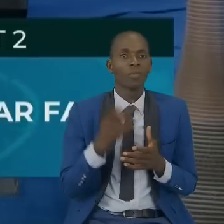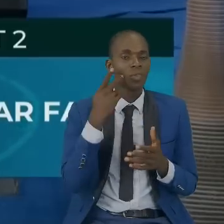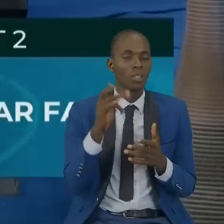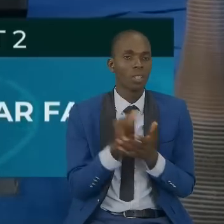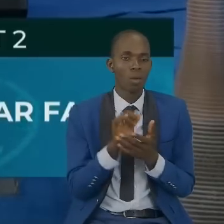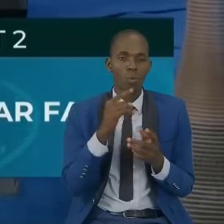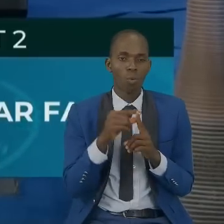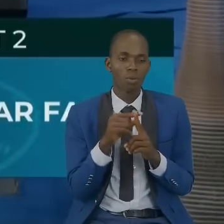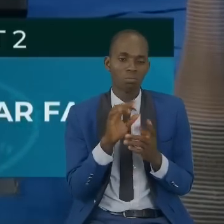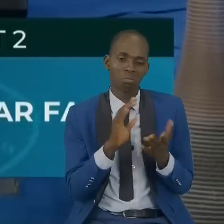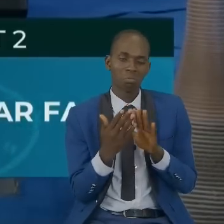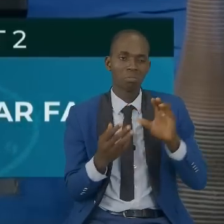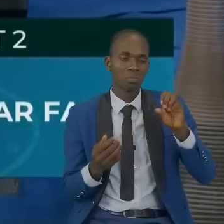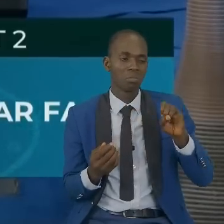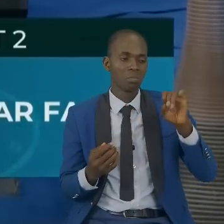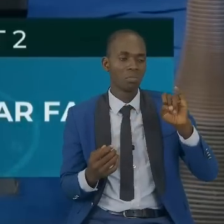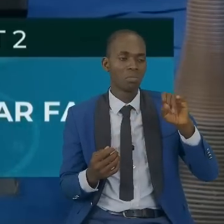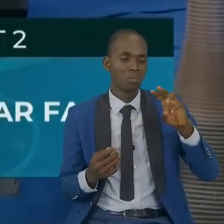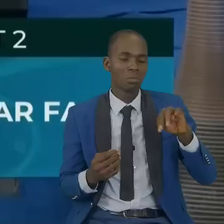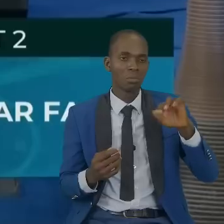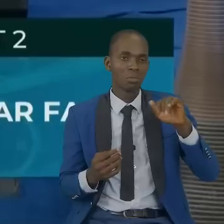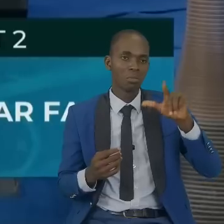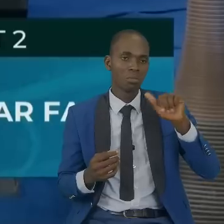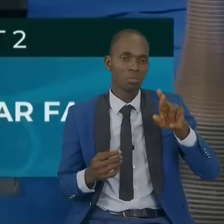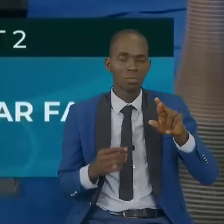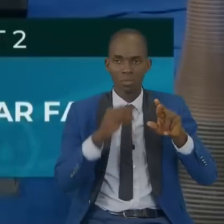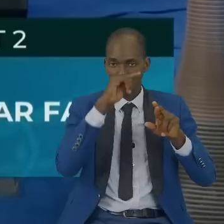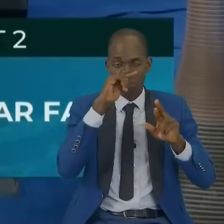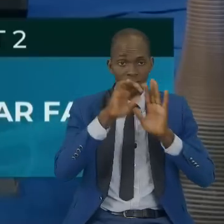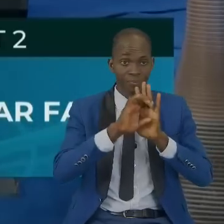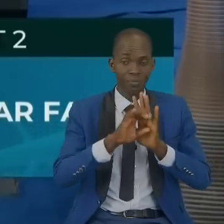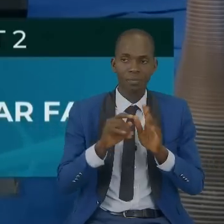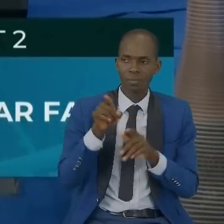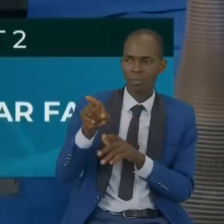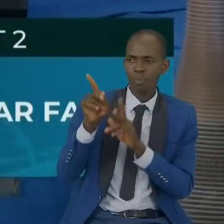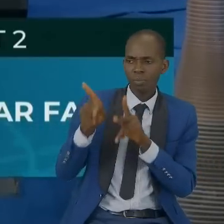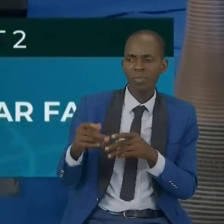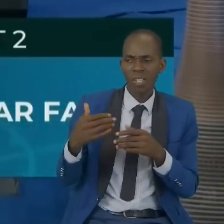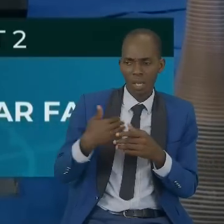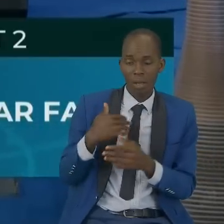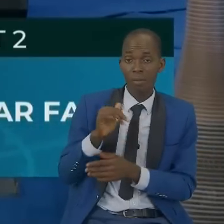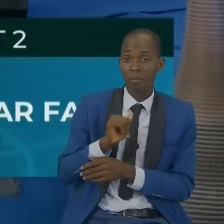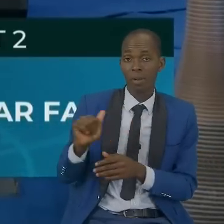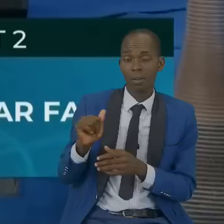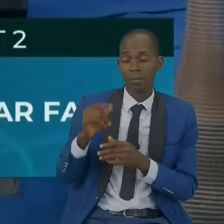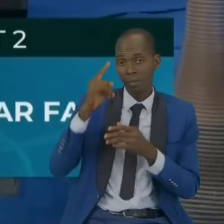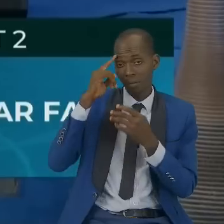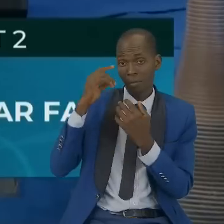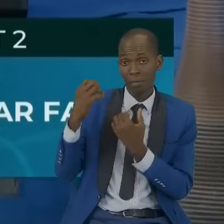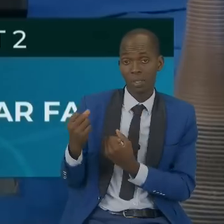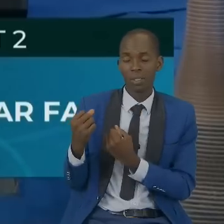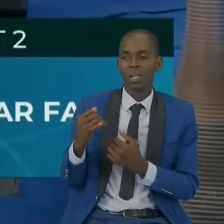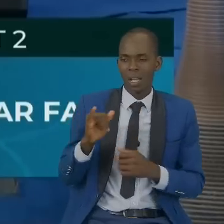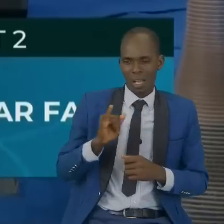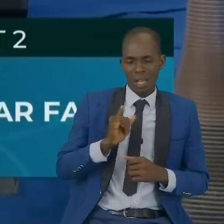similar, you say that person has this kind of faith. I have faith like